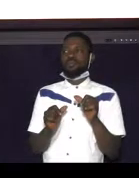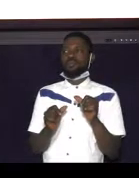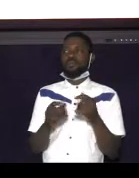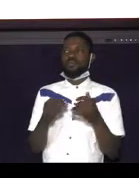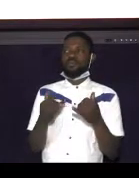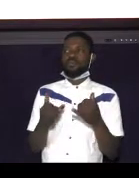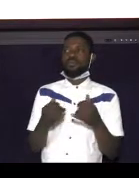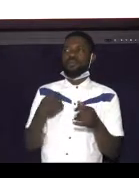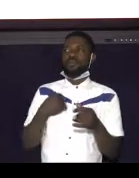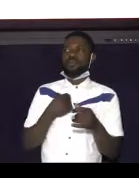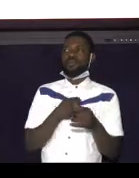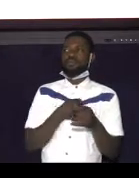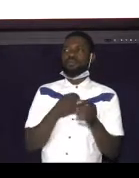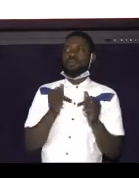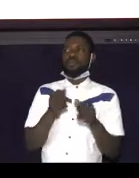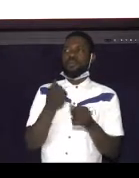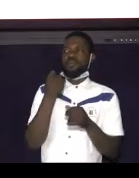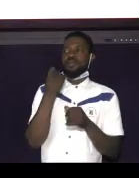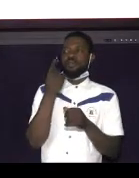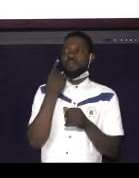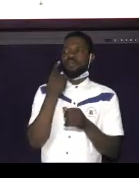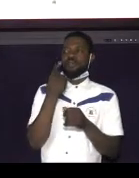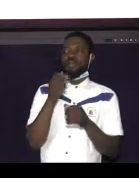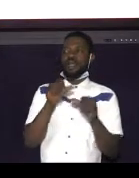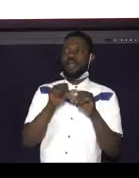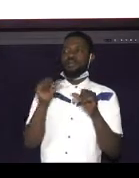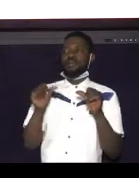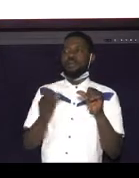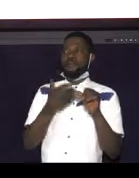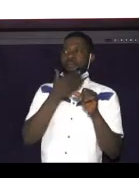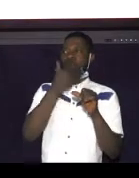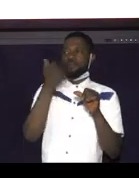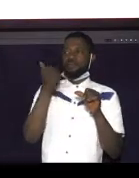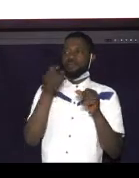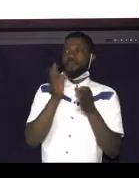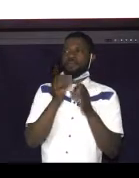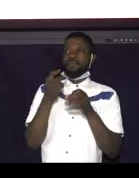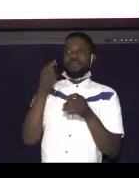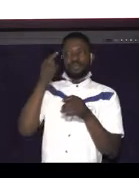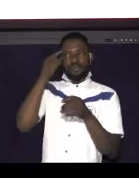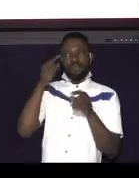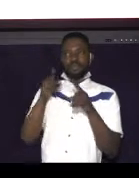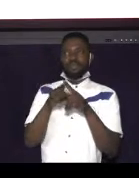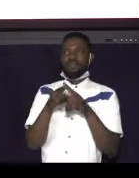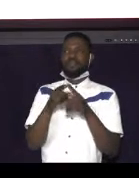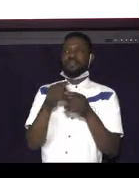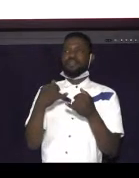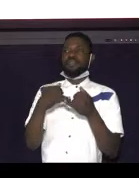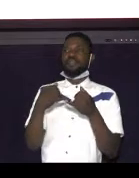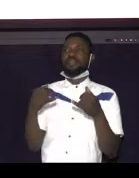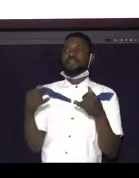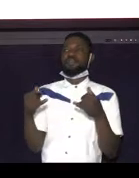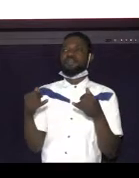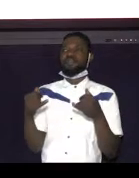Now, we can understand angle better if we think of angle as lines,